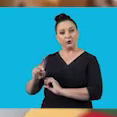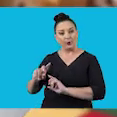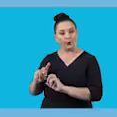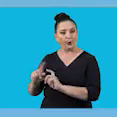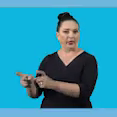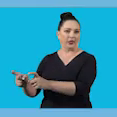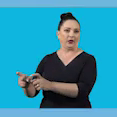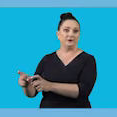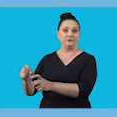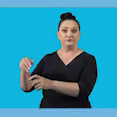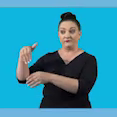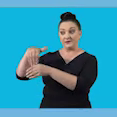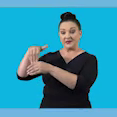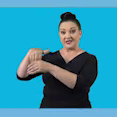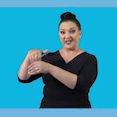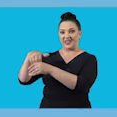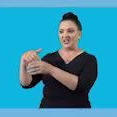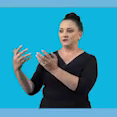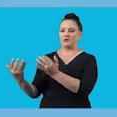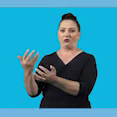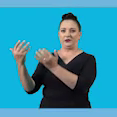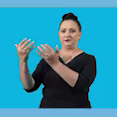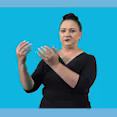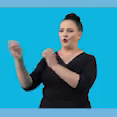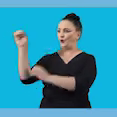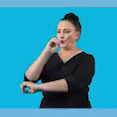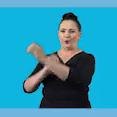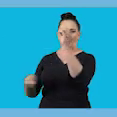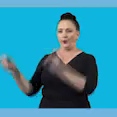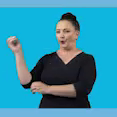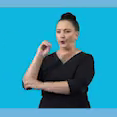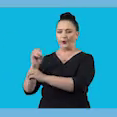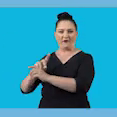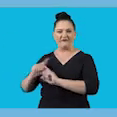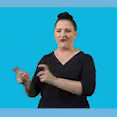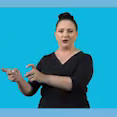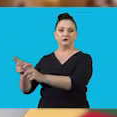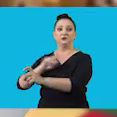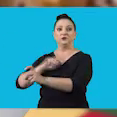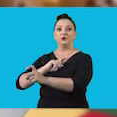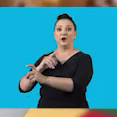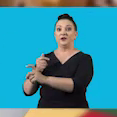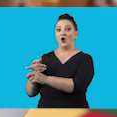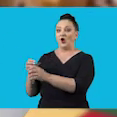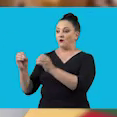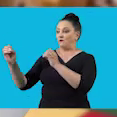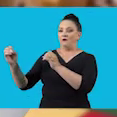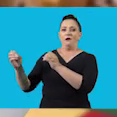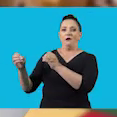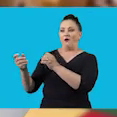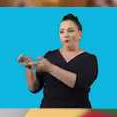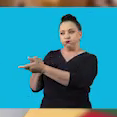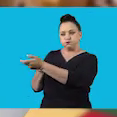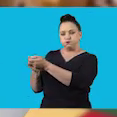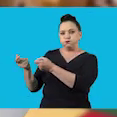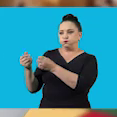happens because the particles in gases, they move very fast. Why do they move very fast? Because of the forces of attraction that are